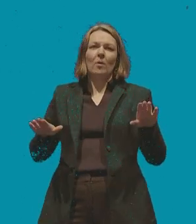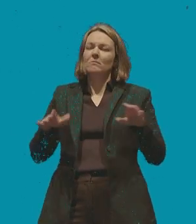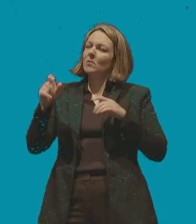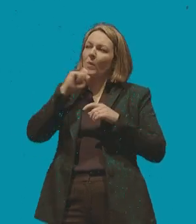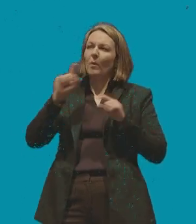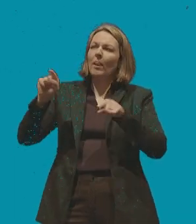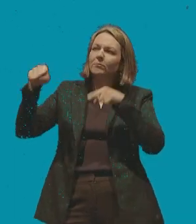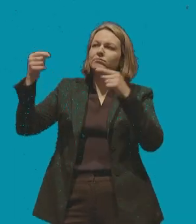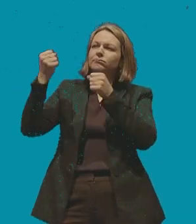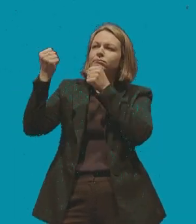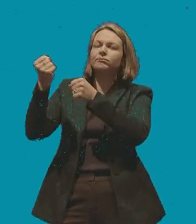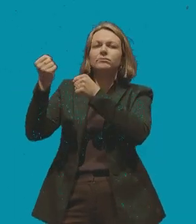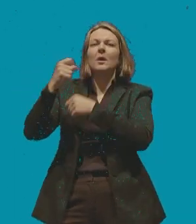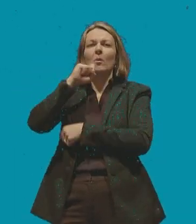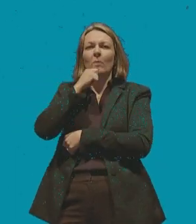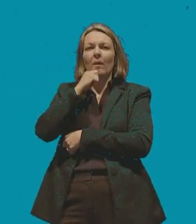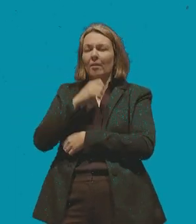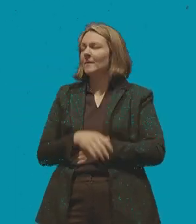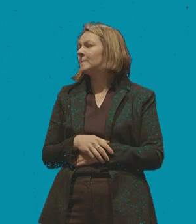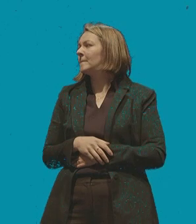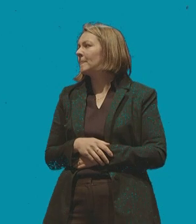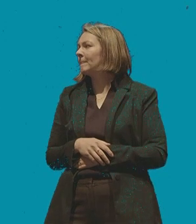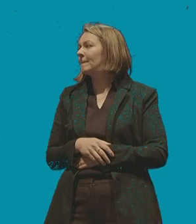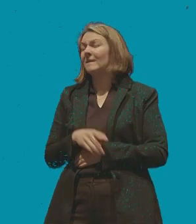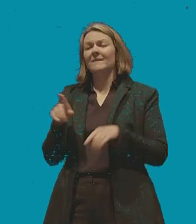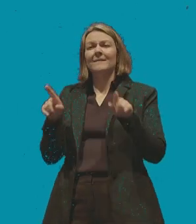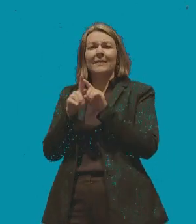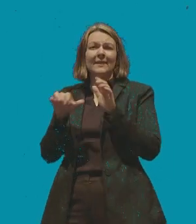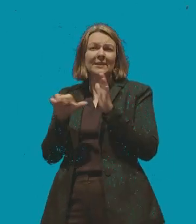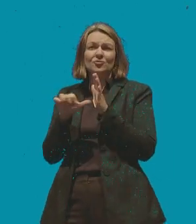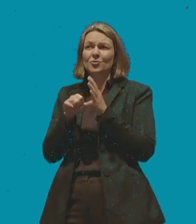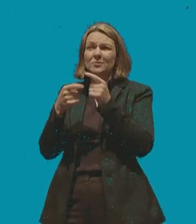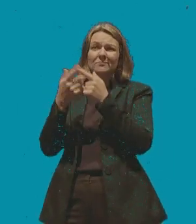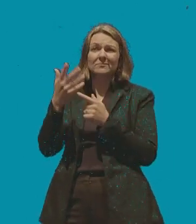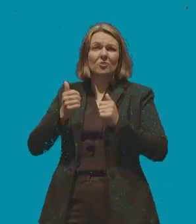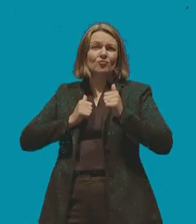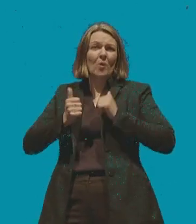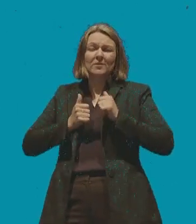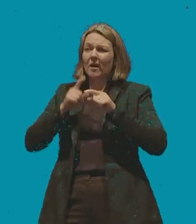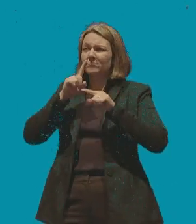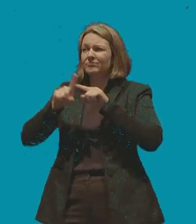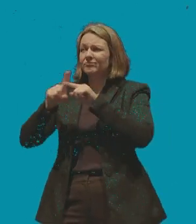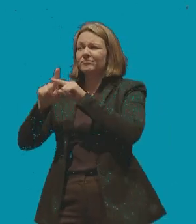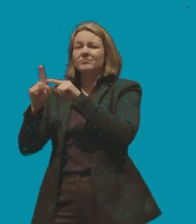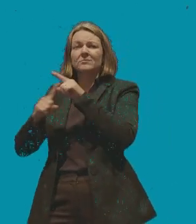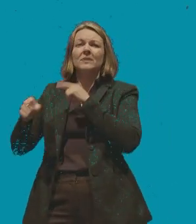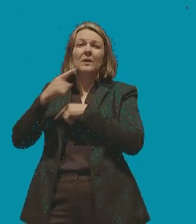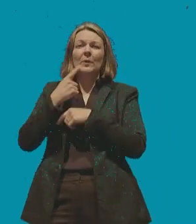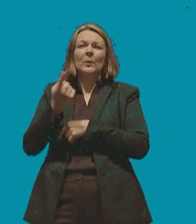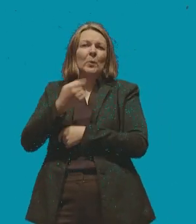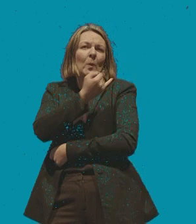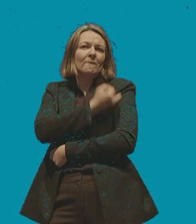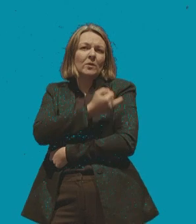table. What we've shown with our stunning victories on issues like Rwanda is that we can make a huge difference to some of those vulnerable in